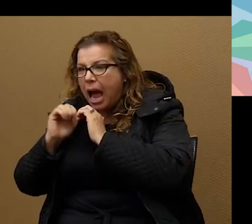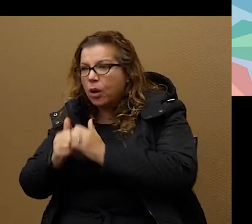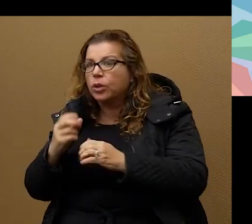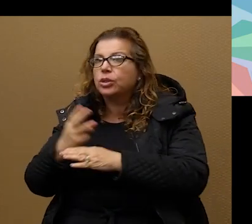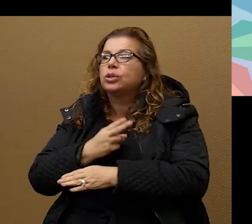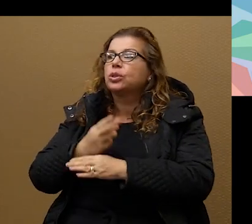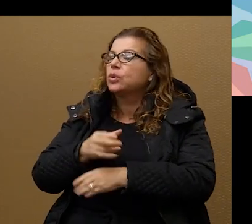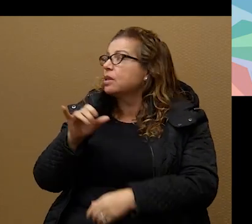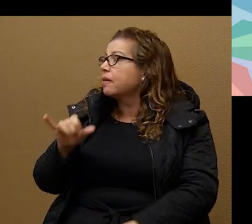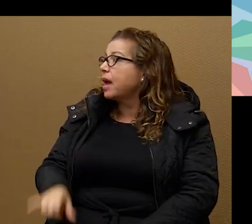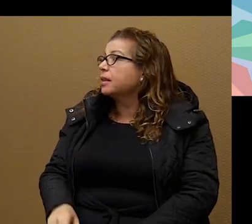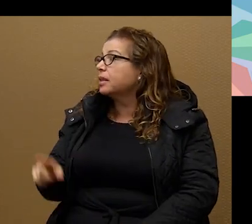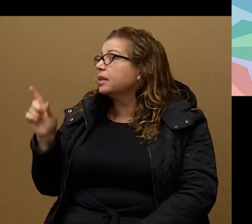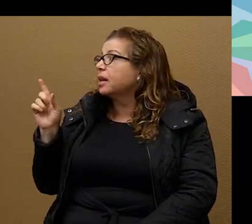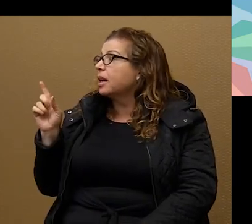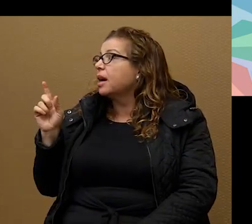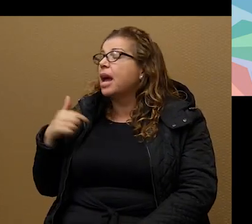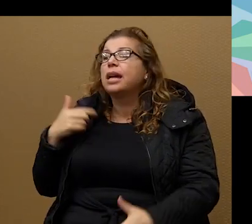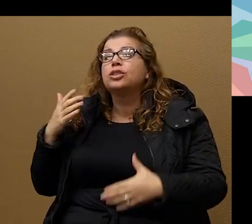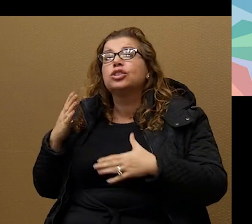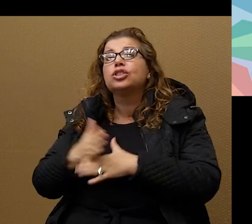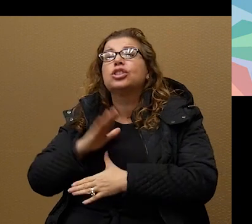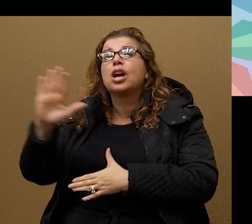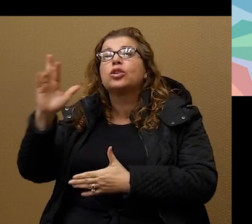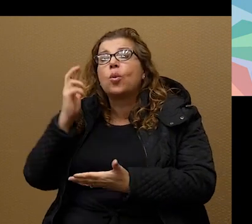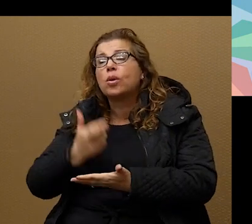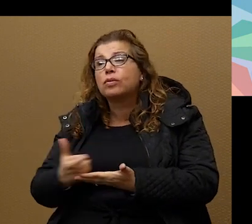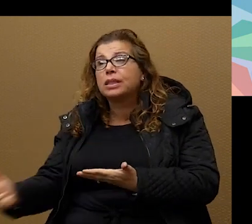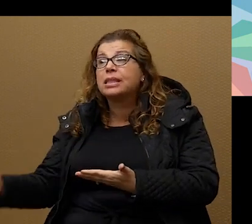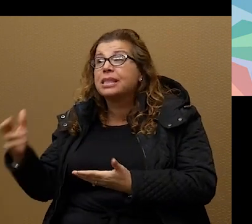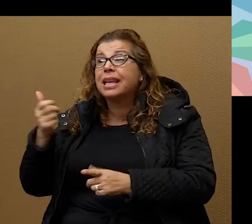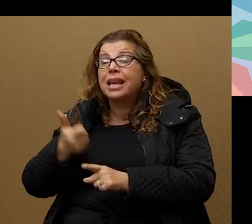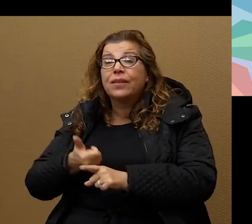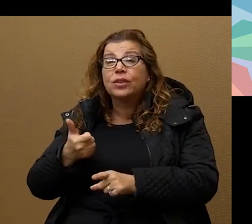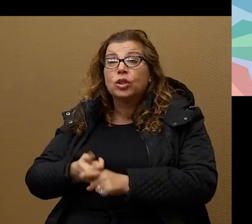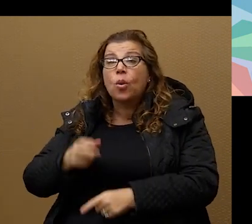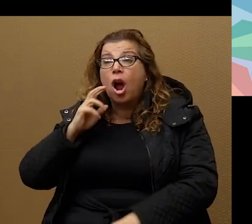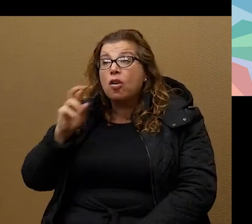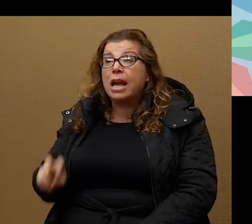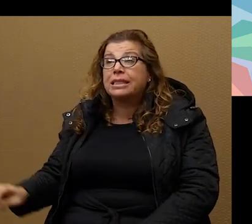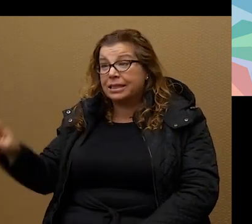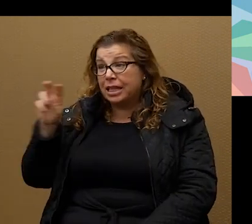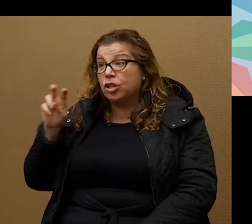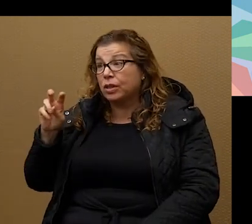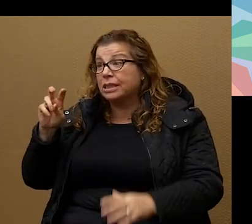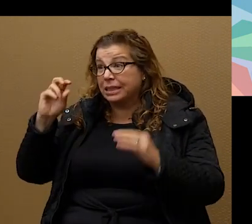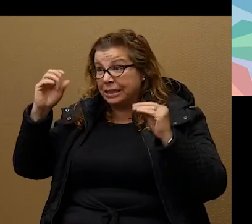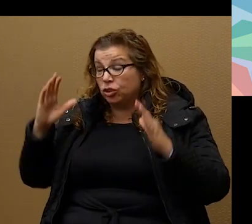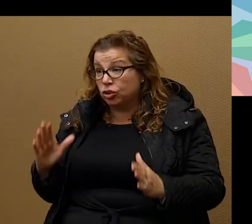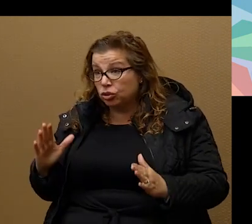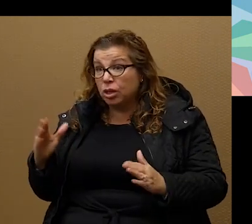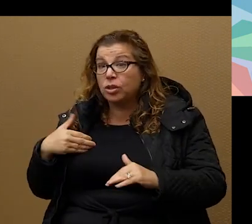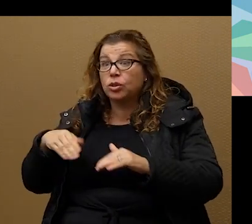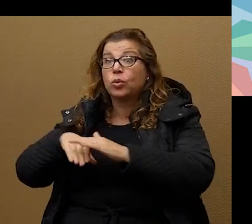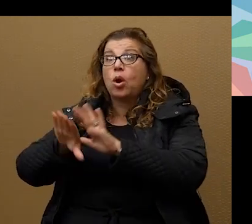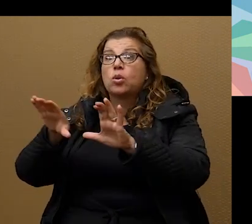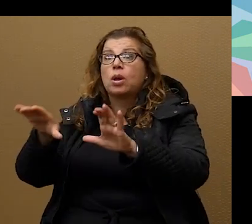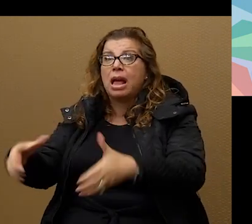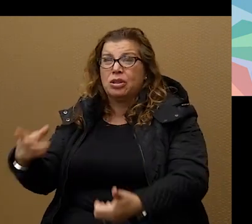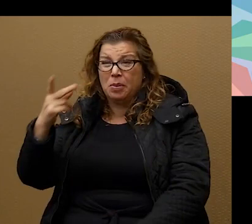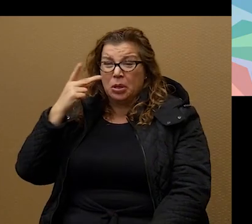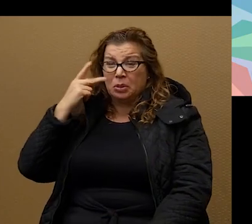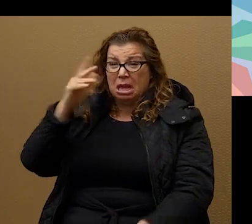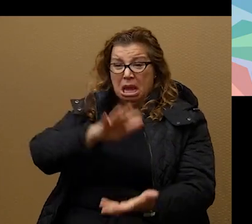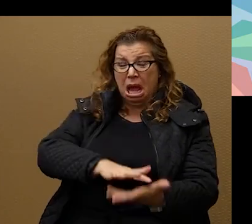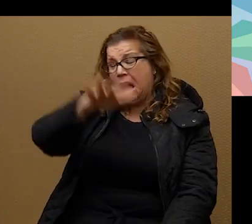Share these resources. Like I said, if you're itinerant and you walk into one of those classrooms and there's clutter